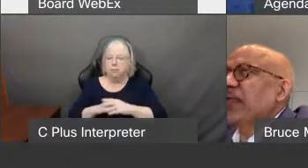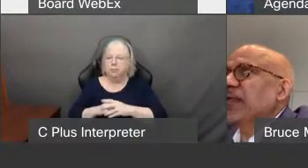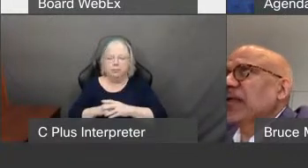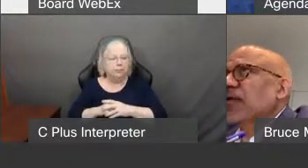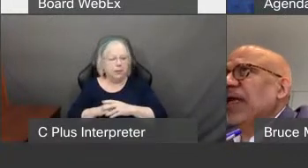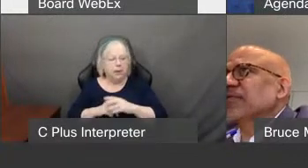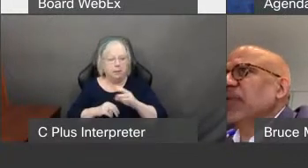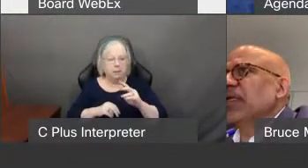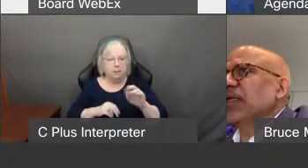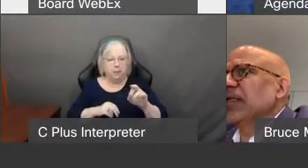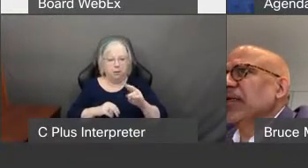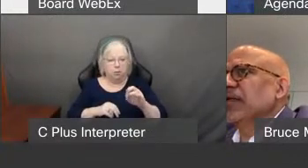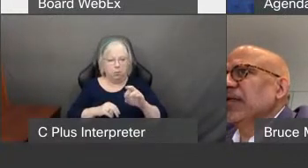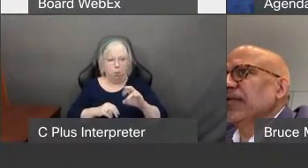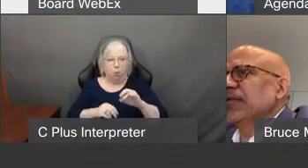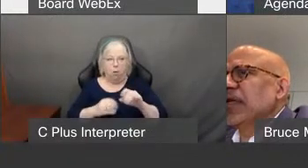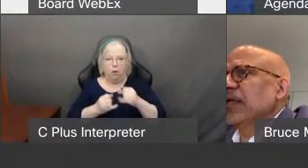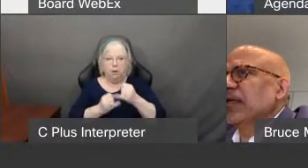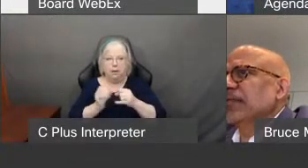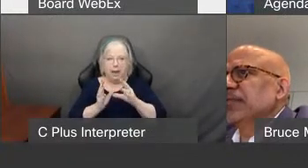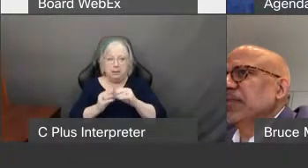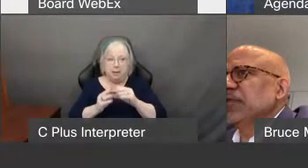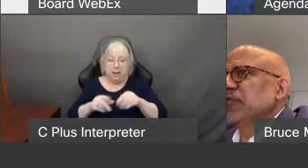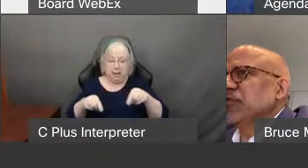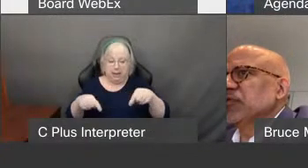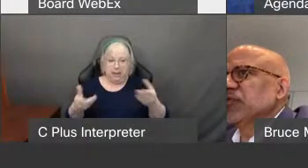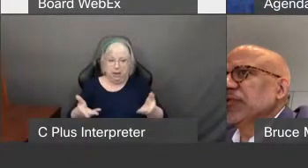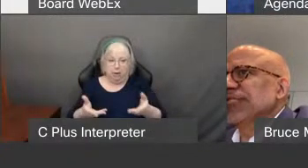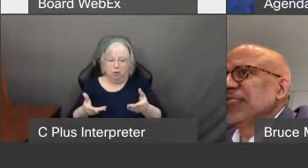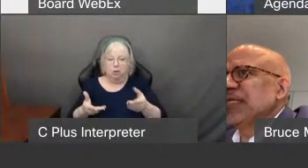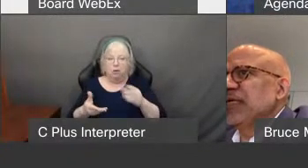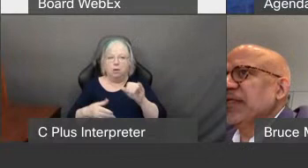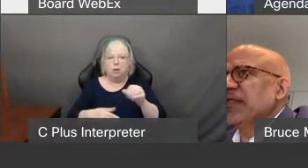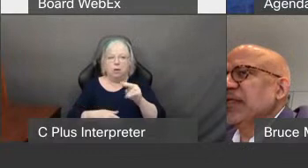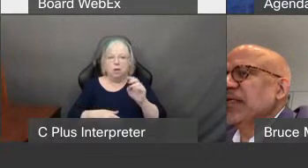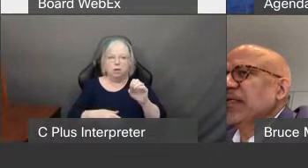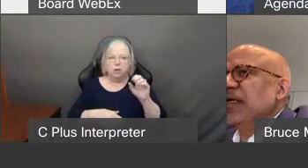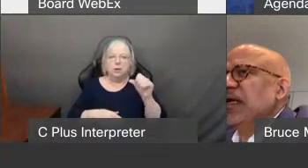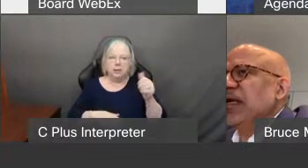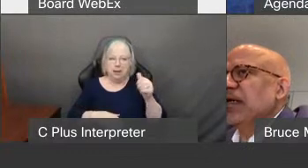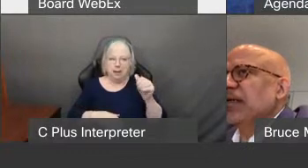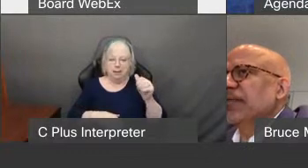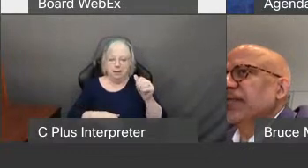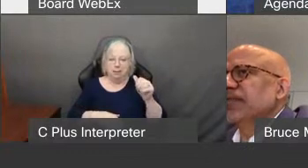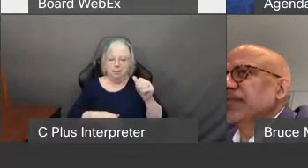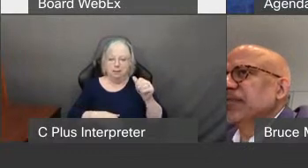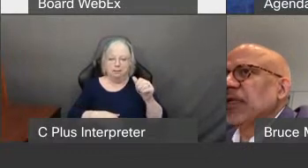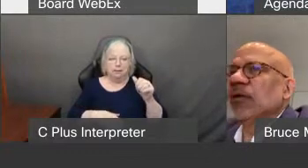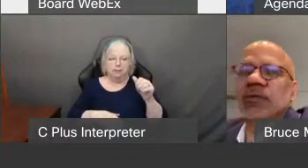We have to be, our last meeting in here is June the 10th.